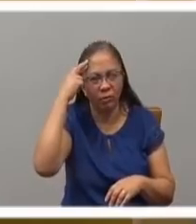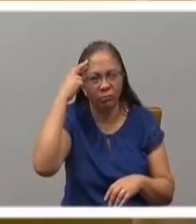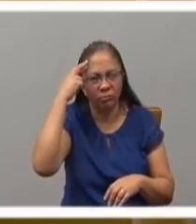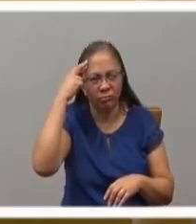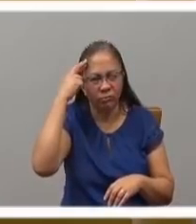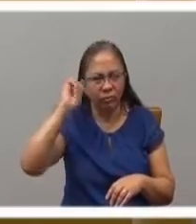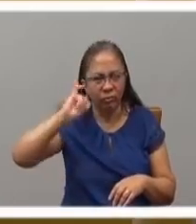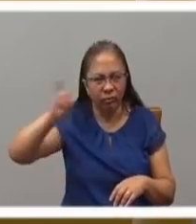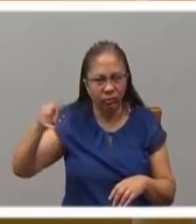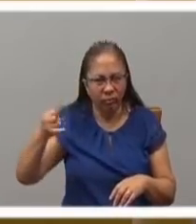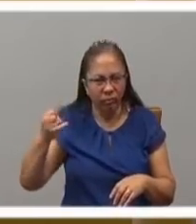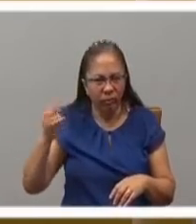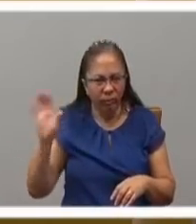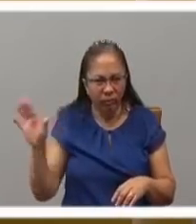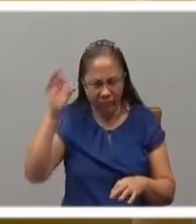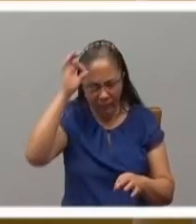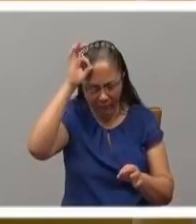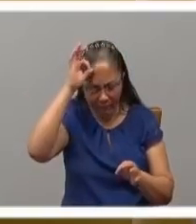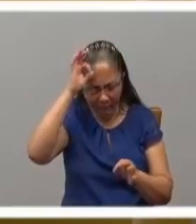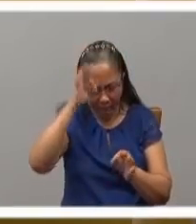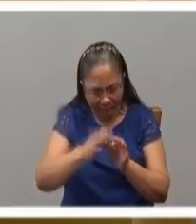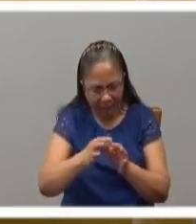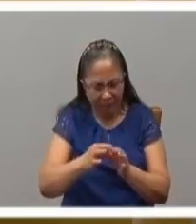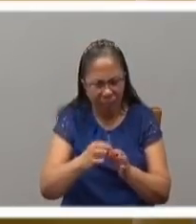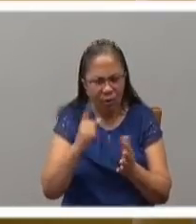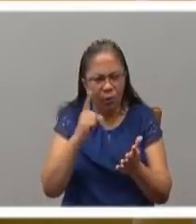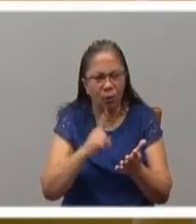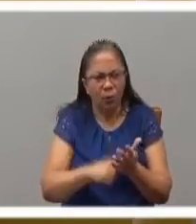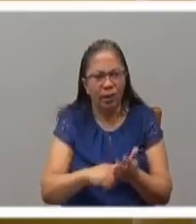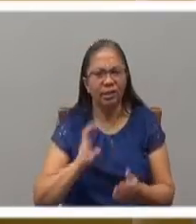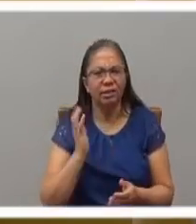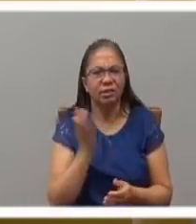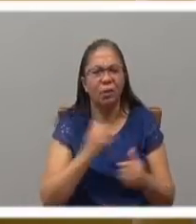faith, what is the missionary challenge that is given to you and I?